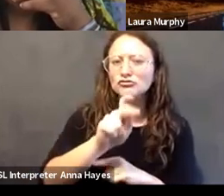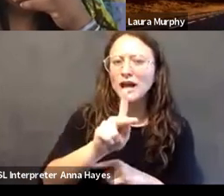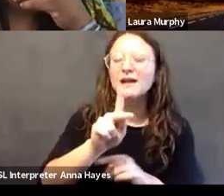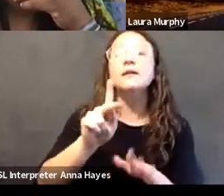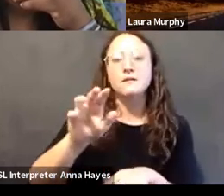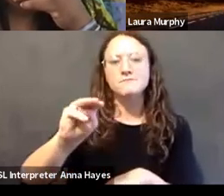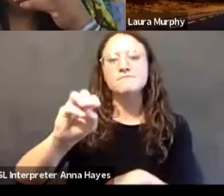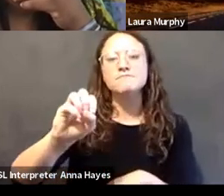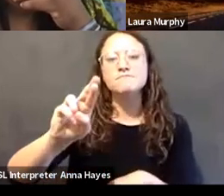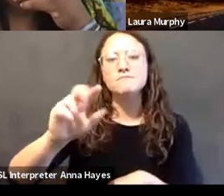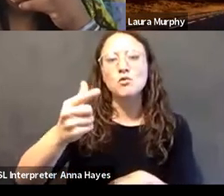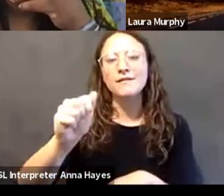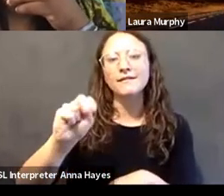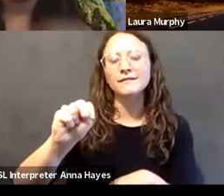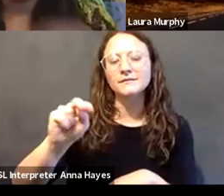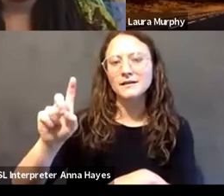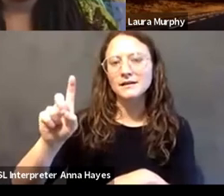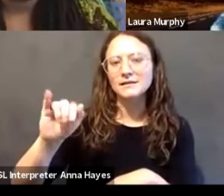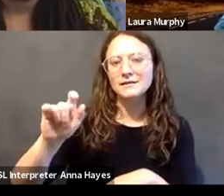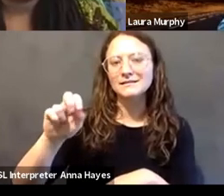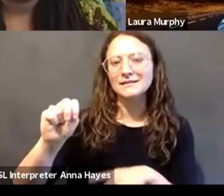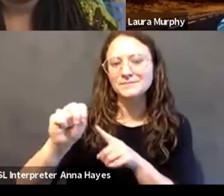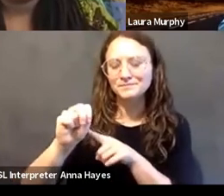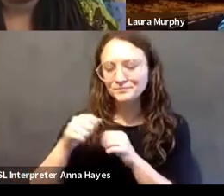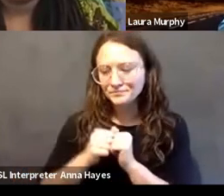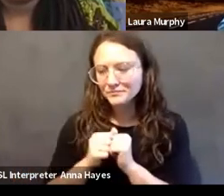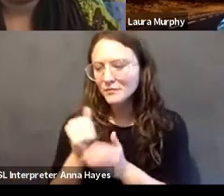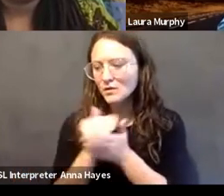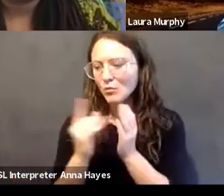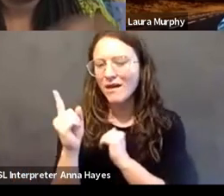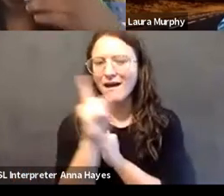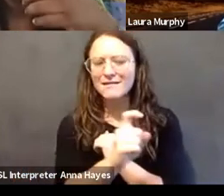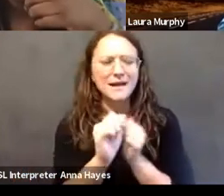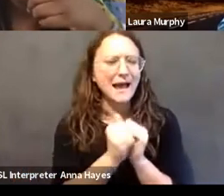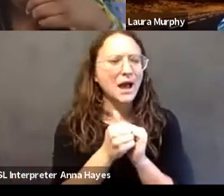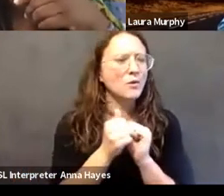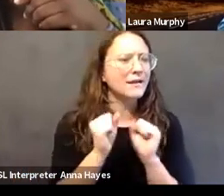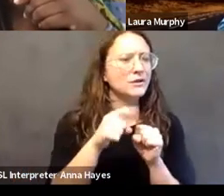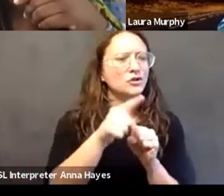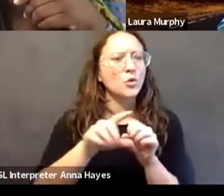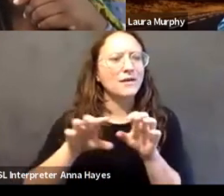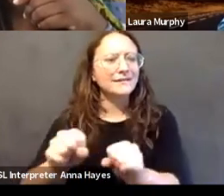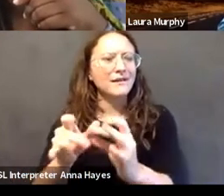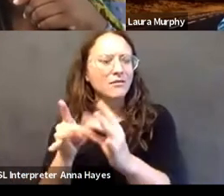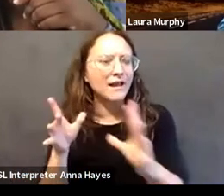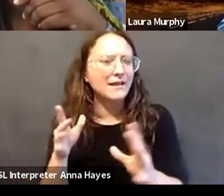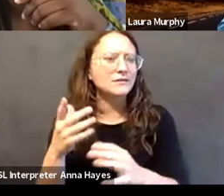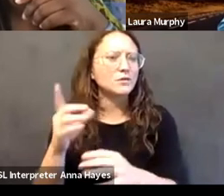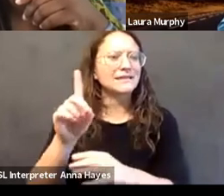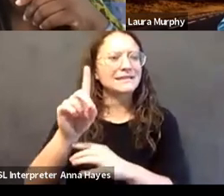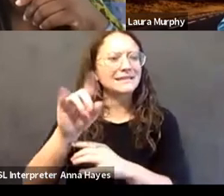was saying, when someone was asking, how are you decolonizing or dismantling certain spaces around public health? She was like, I'm